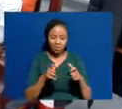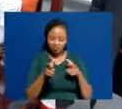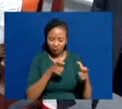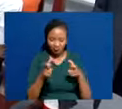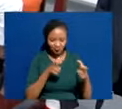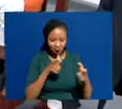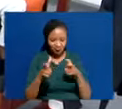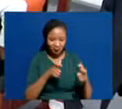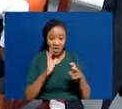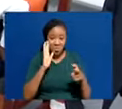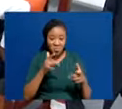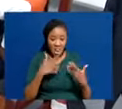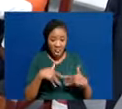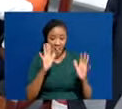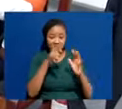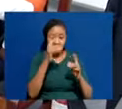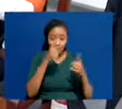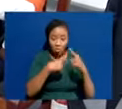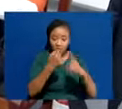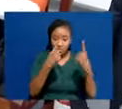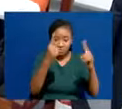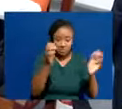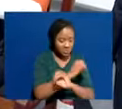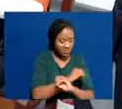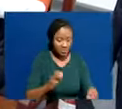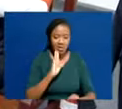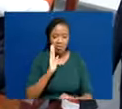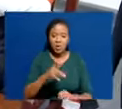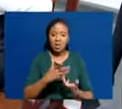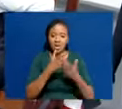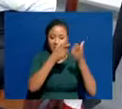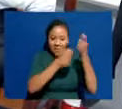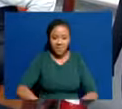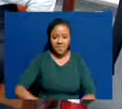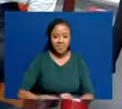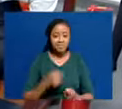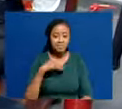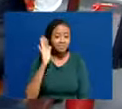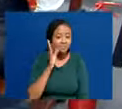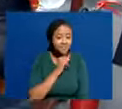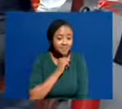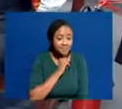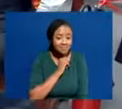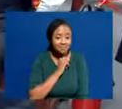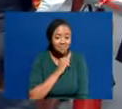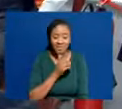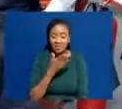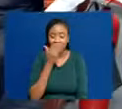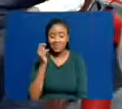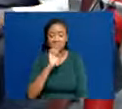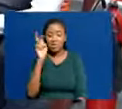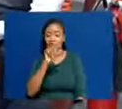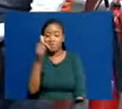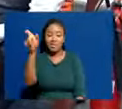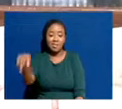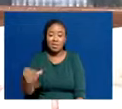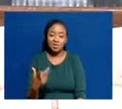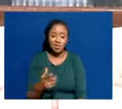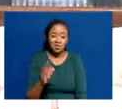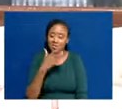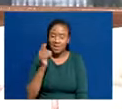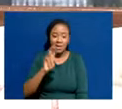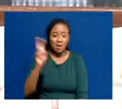they will not let you be successful. No, they will cut you down. They won't. That's what they do. They better find somebody else. They better find